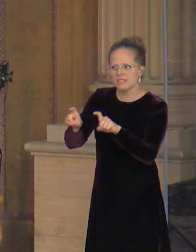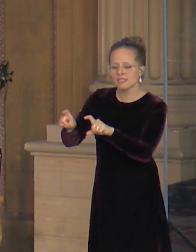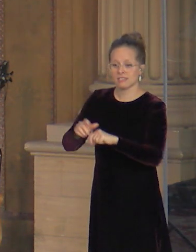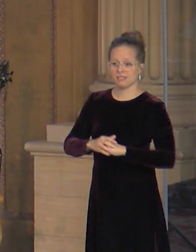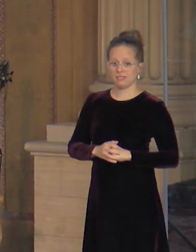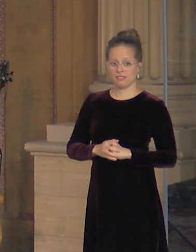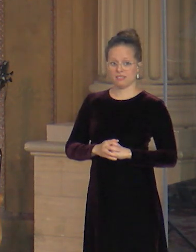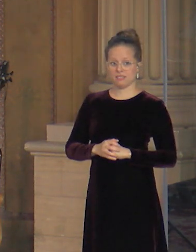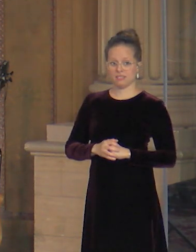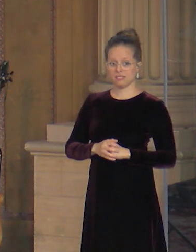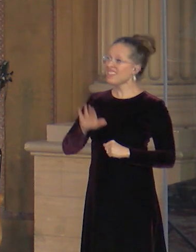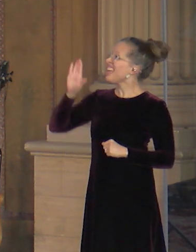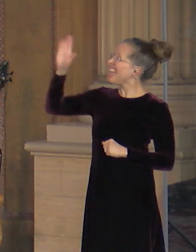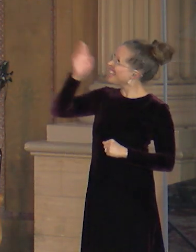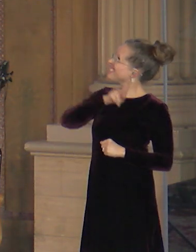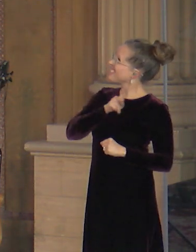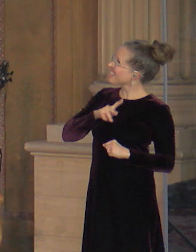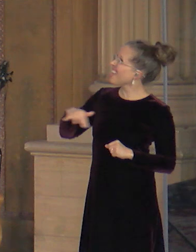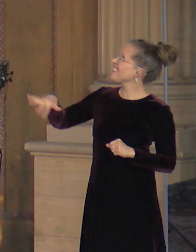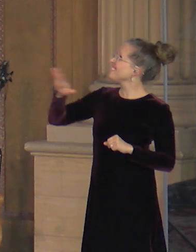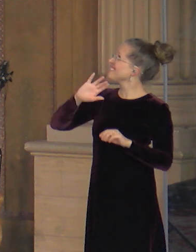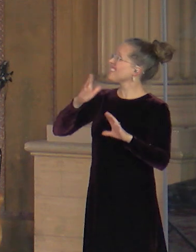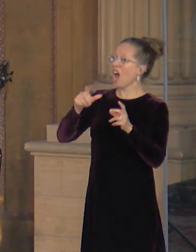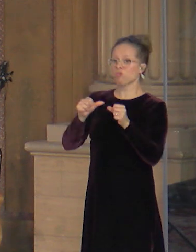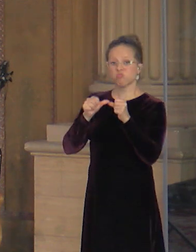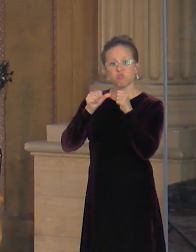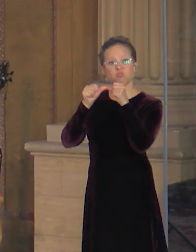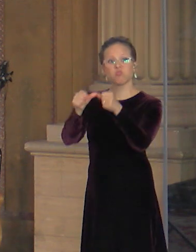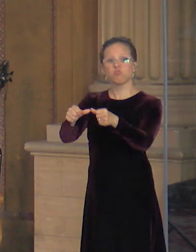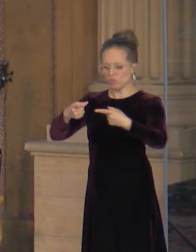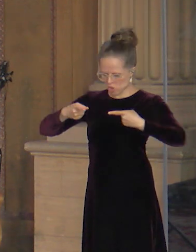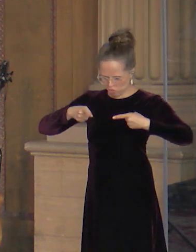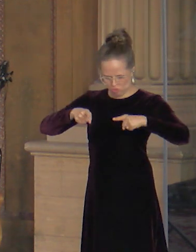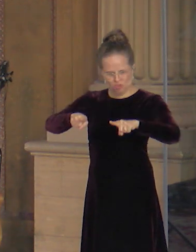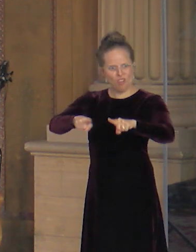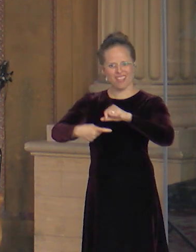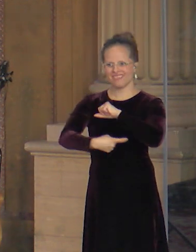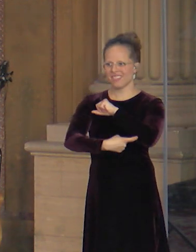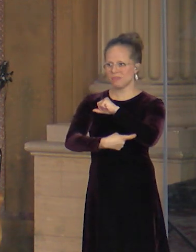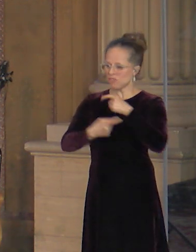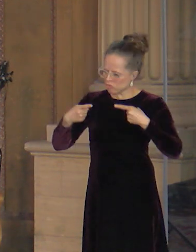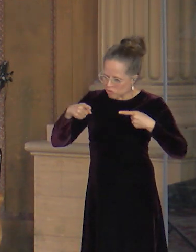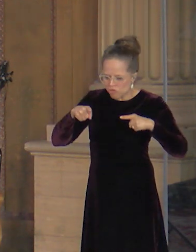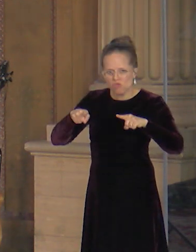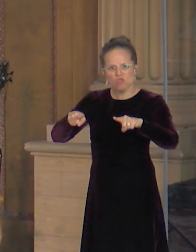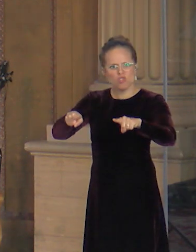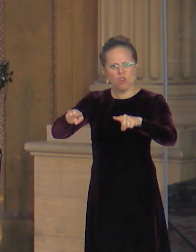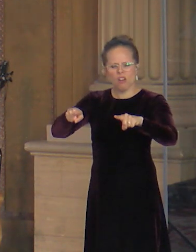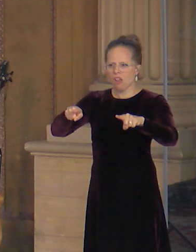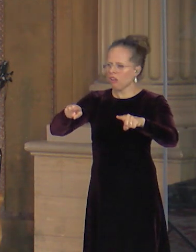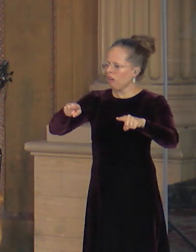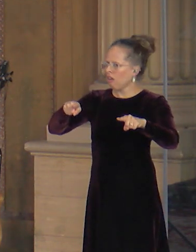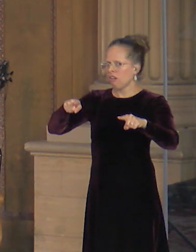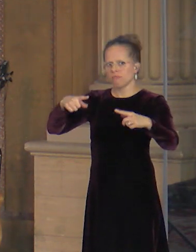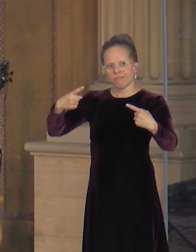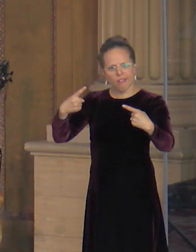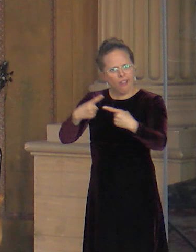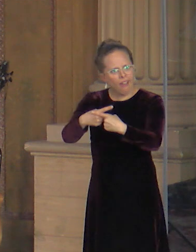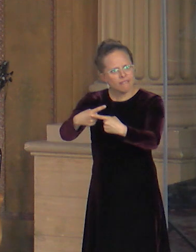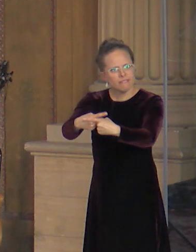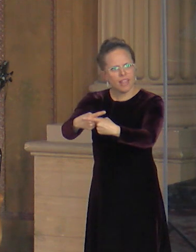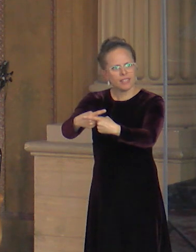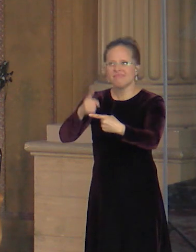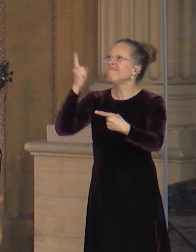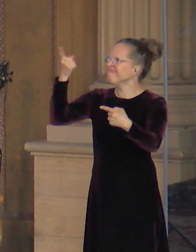of God marches forward in hearts and lives in the midst of temptation and in the midst of a ton of conflict always